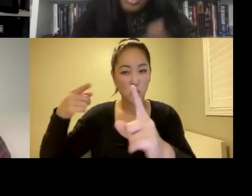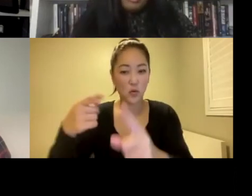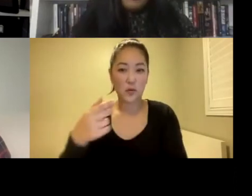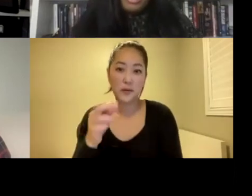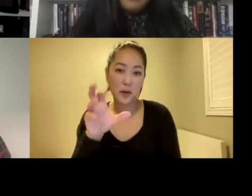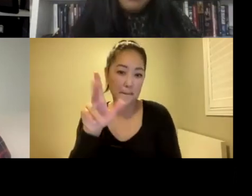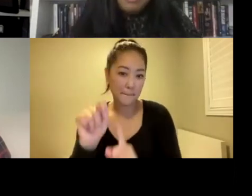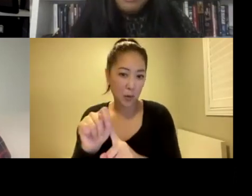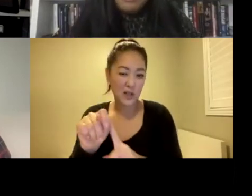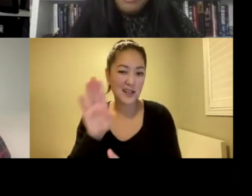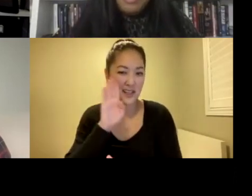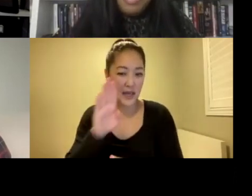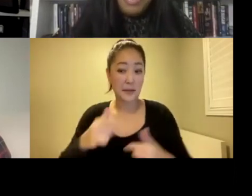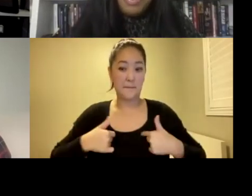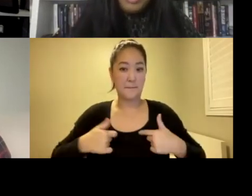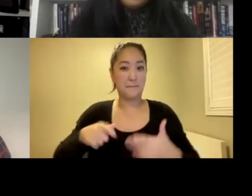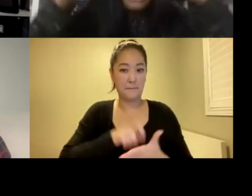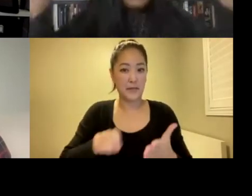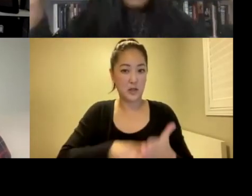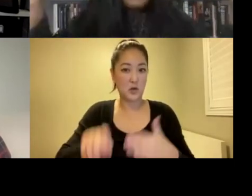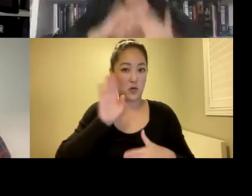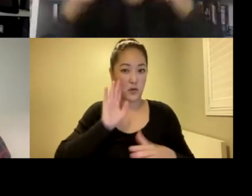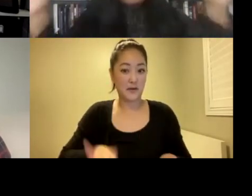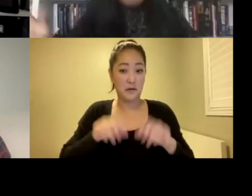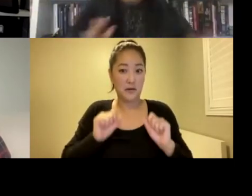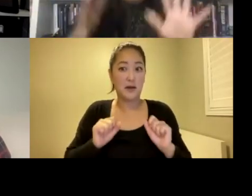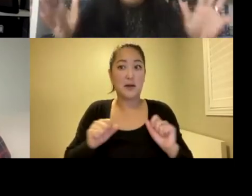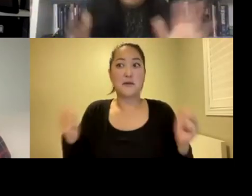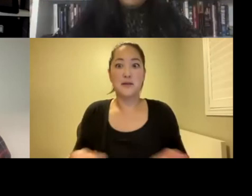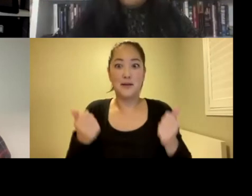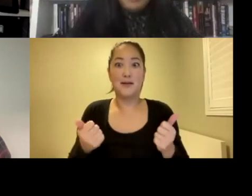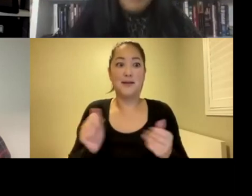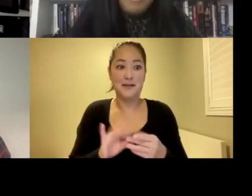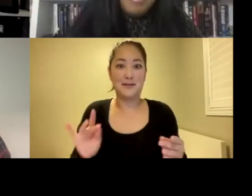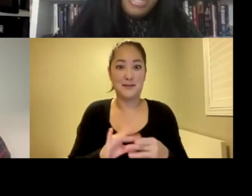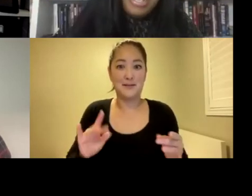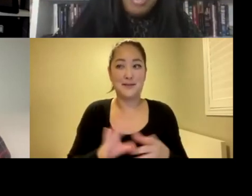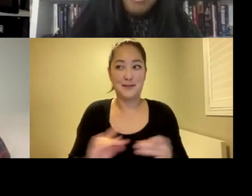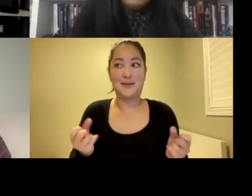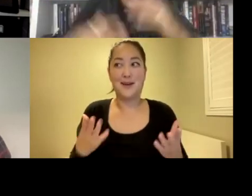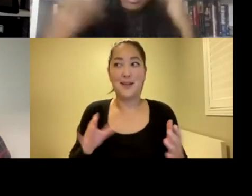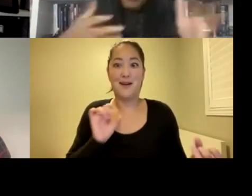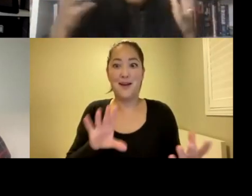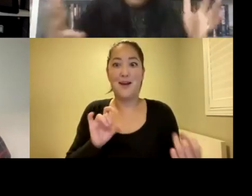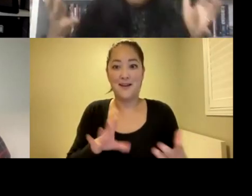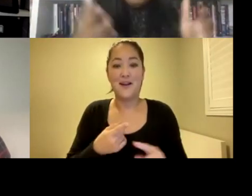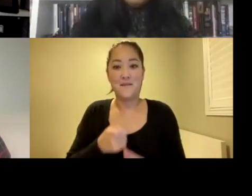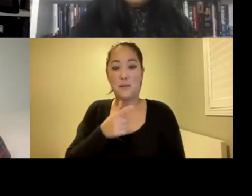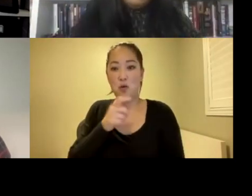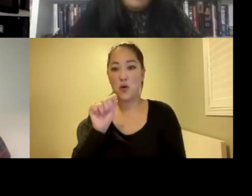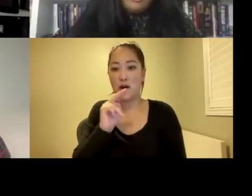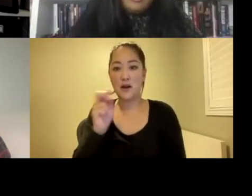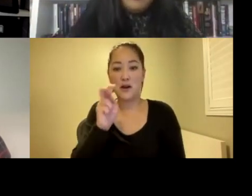be writing, with lots and lots of notes and input from Ananya, because we're also trying to build